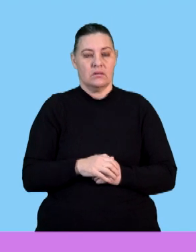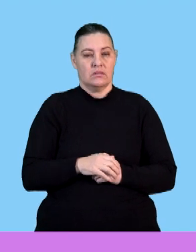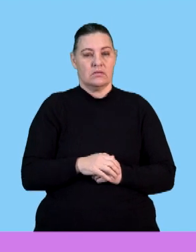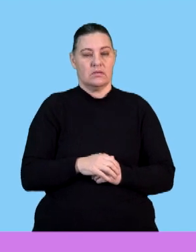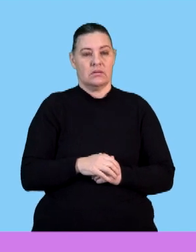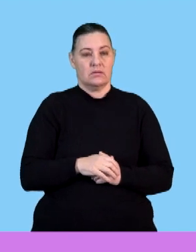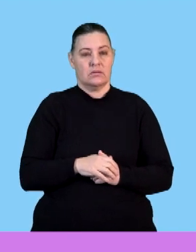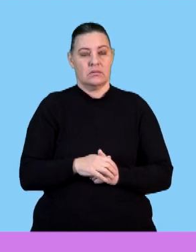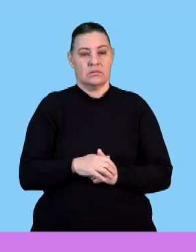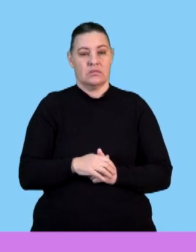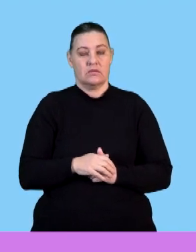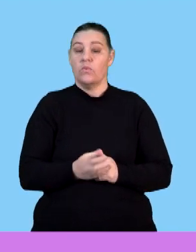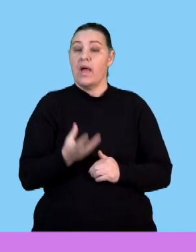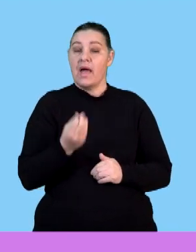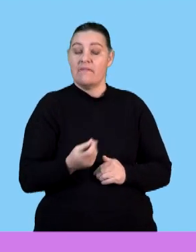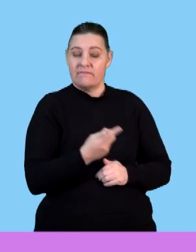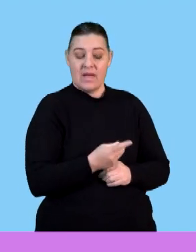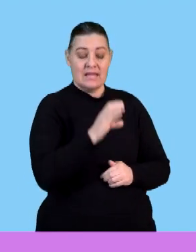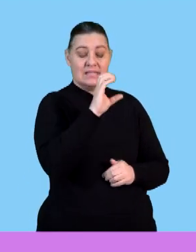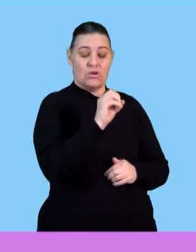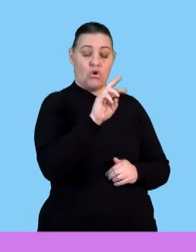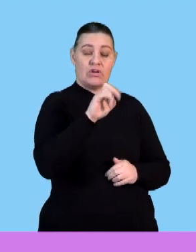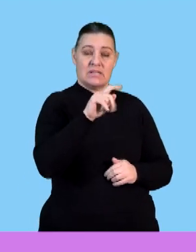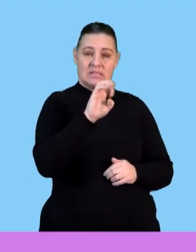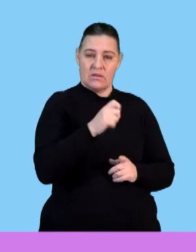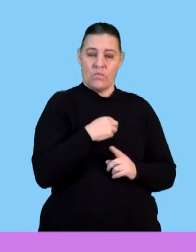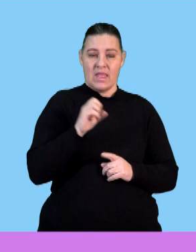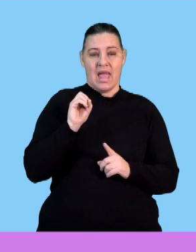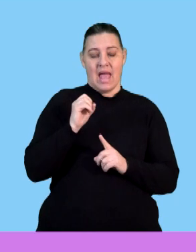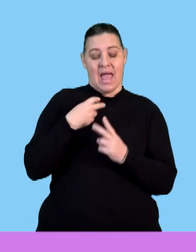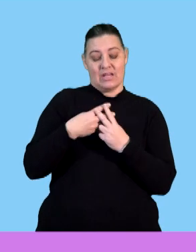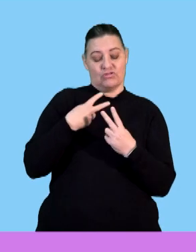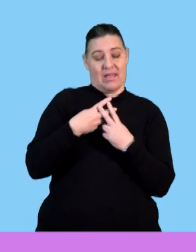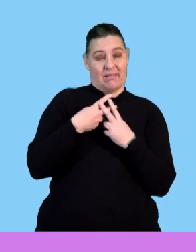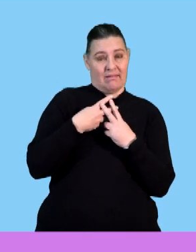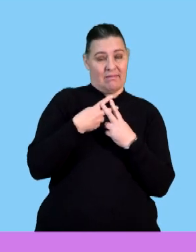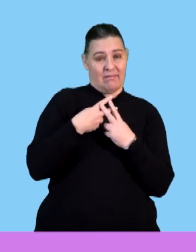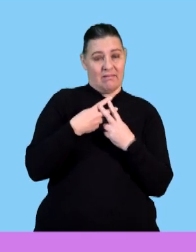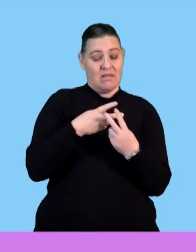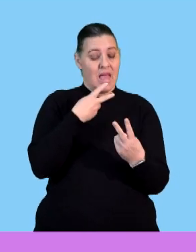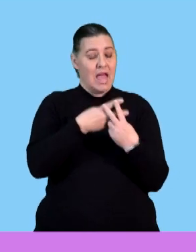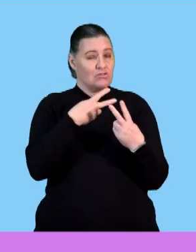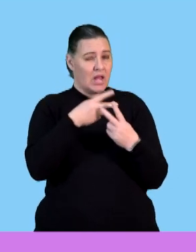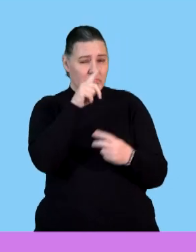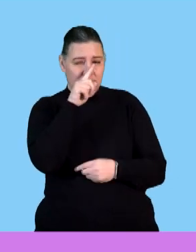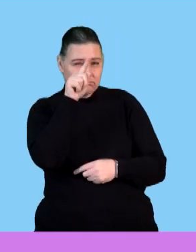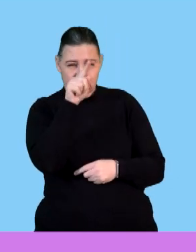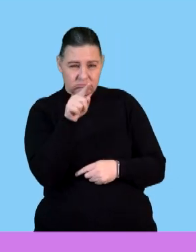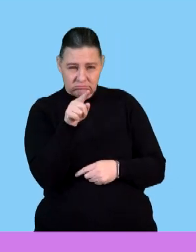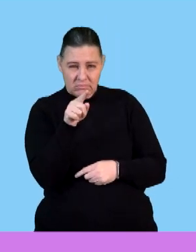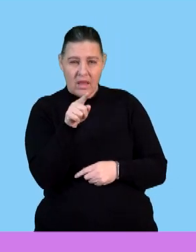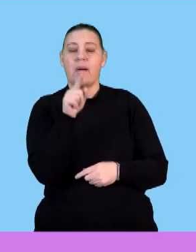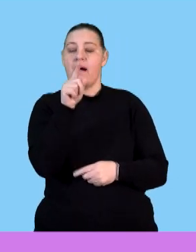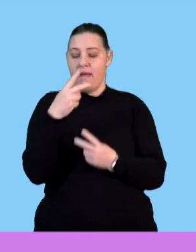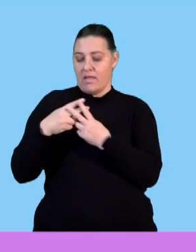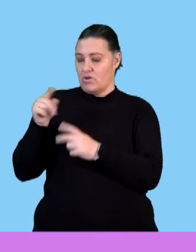there. Okay, we actually have zero rated with the hashtag symbol. So I'm looking at my till slip. I see it here.